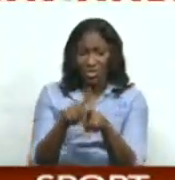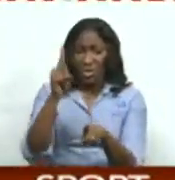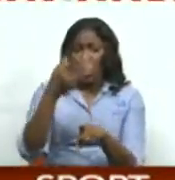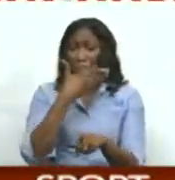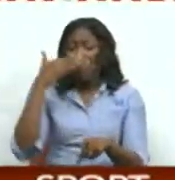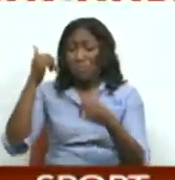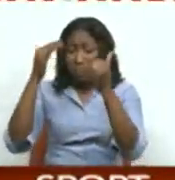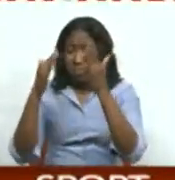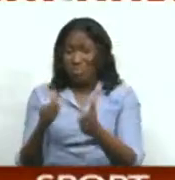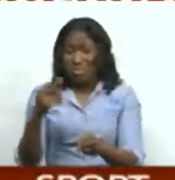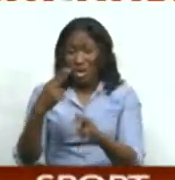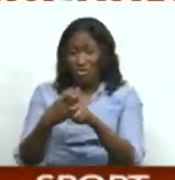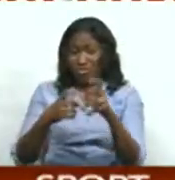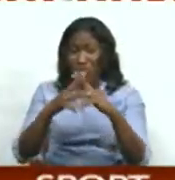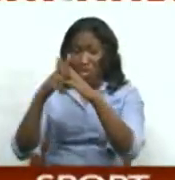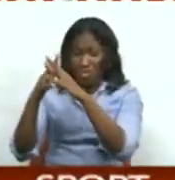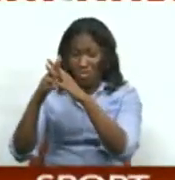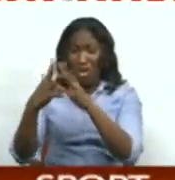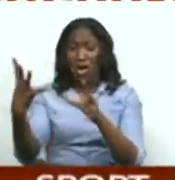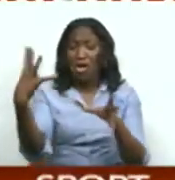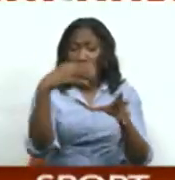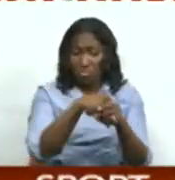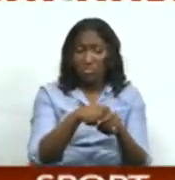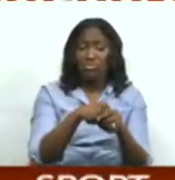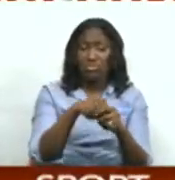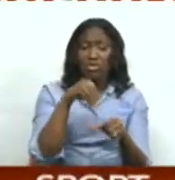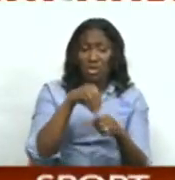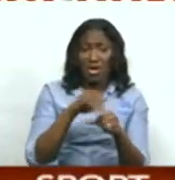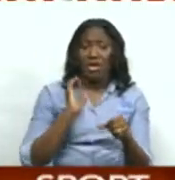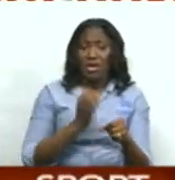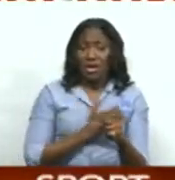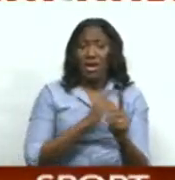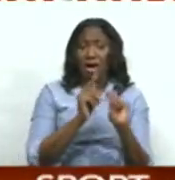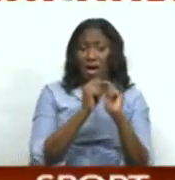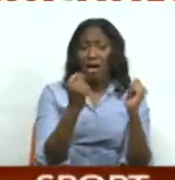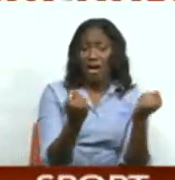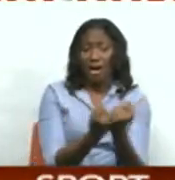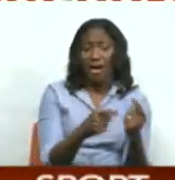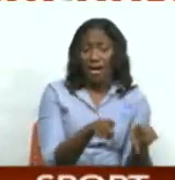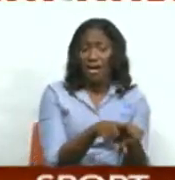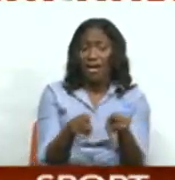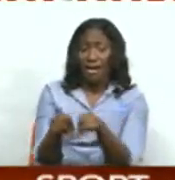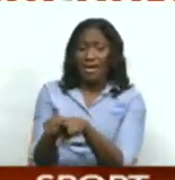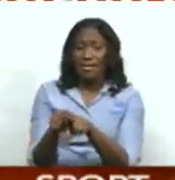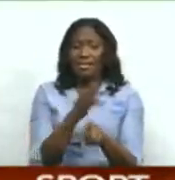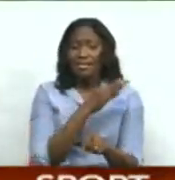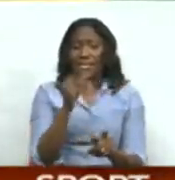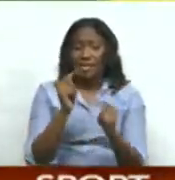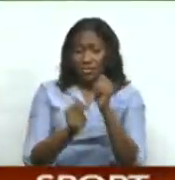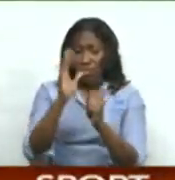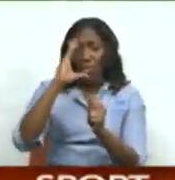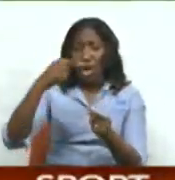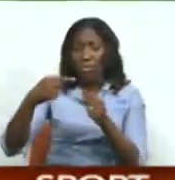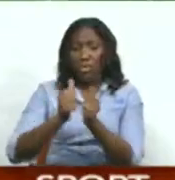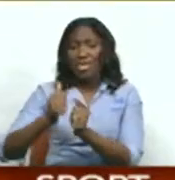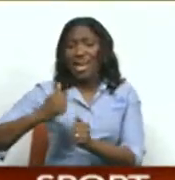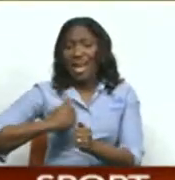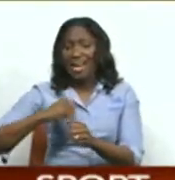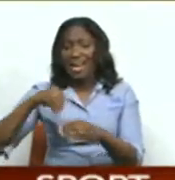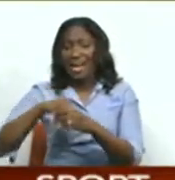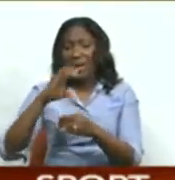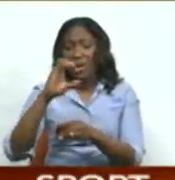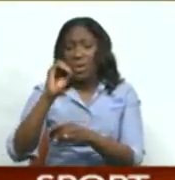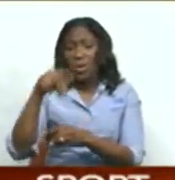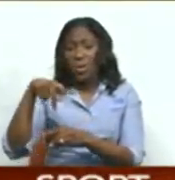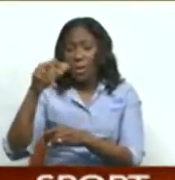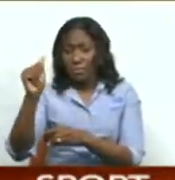Spicer and Wayne Frederick, are also in line for their maiden call-ups. TNT will face Canada in the Copa America